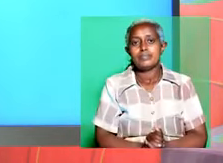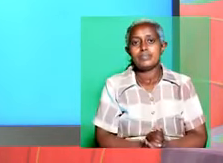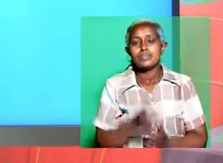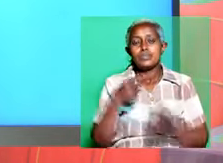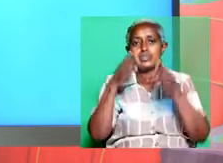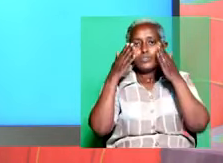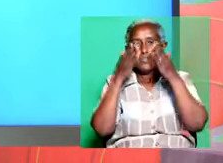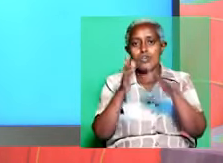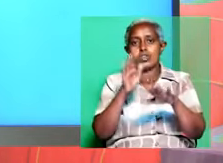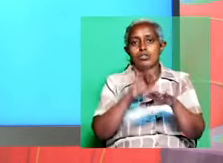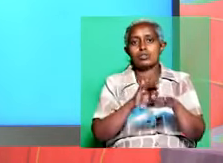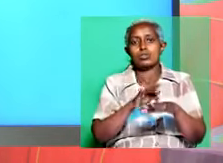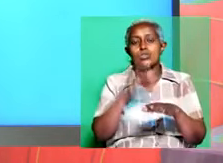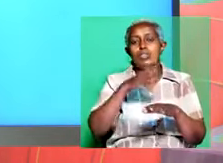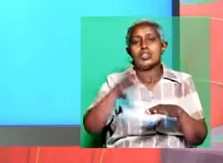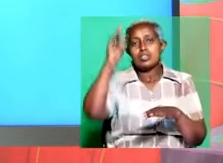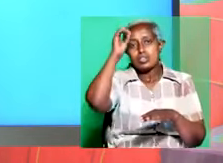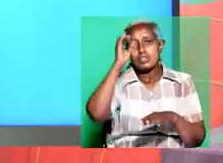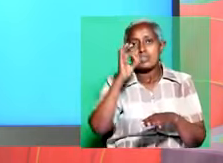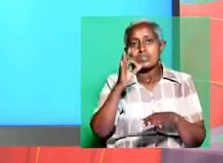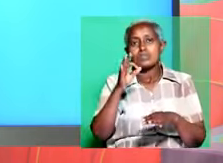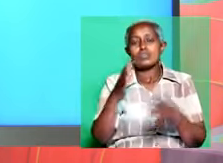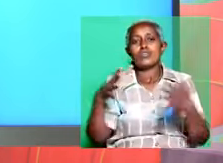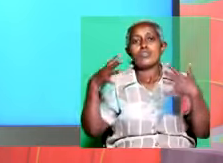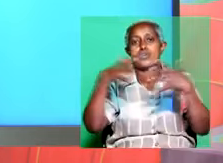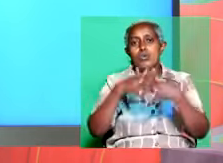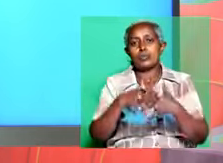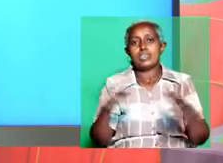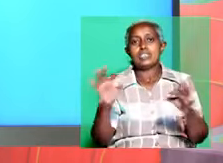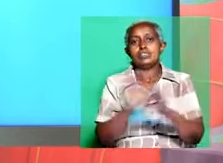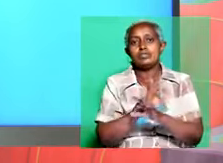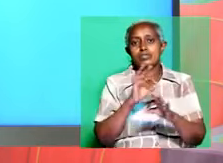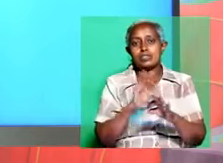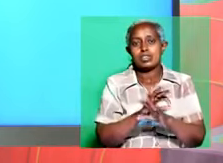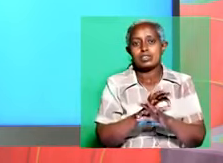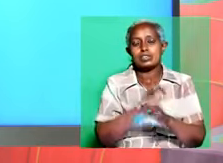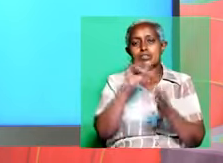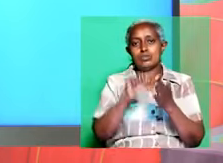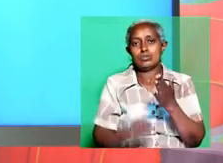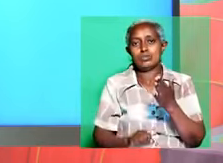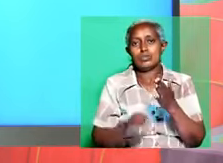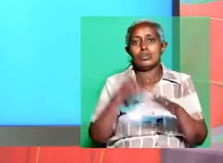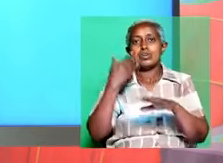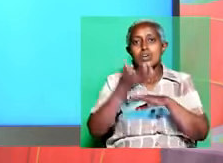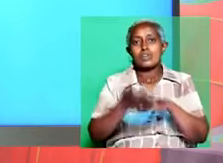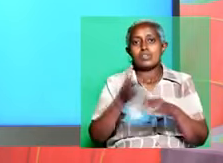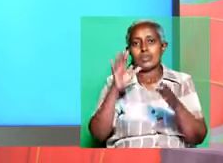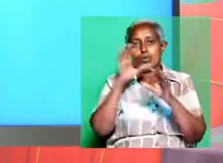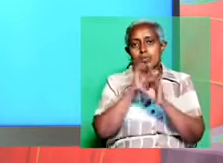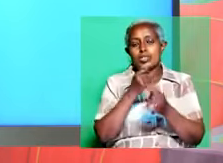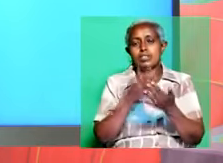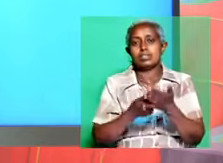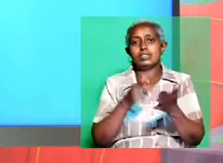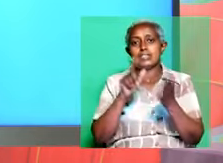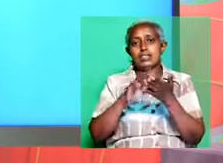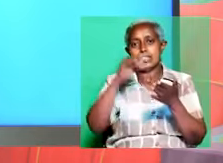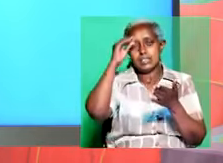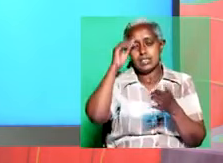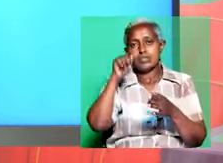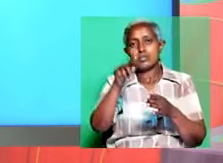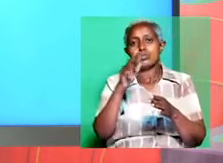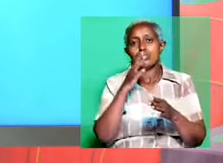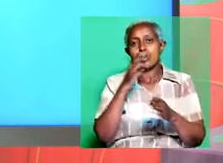we focus on derivatives of combination function. So after completing this lesson you